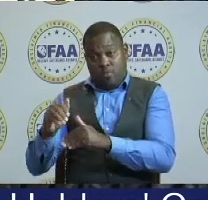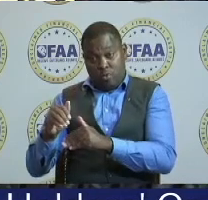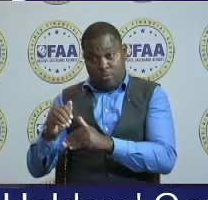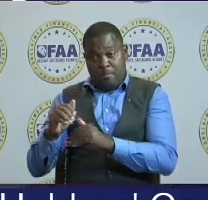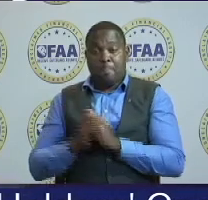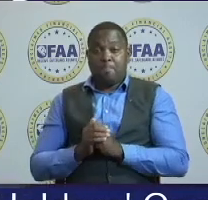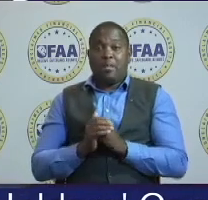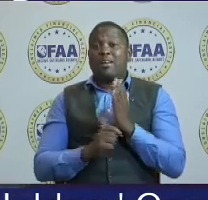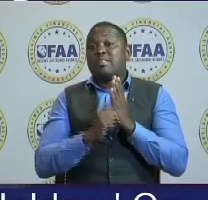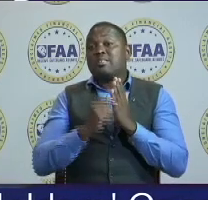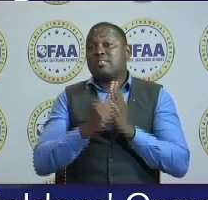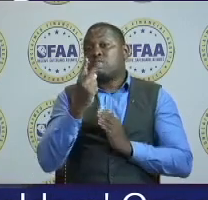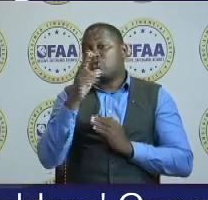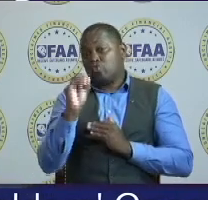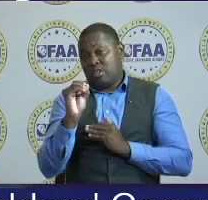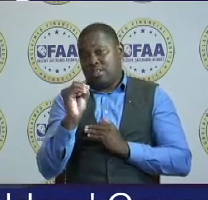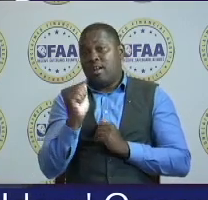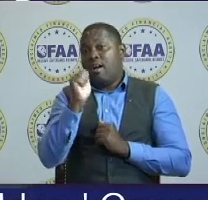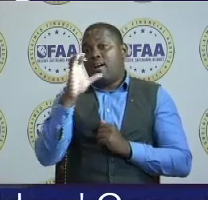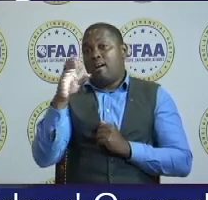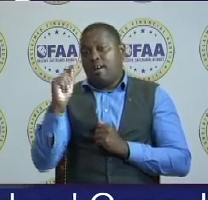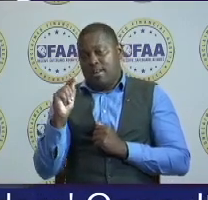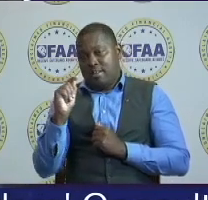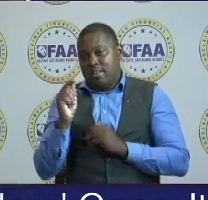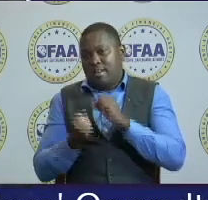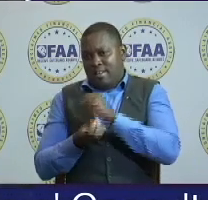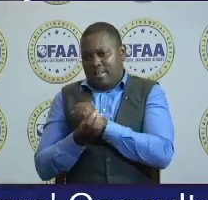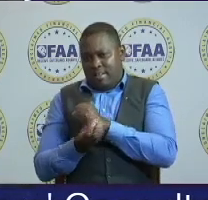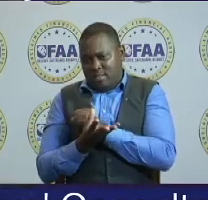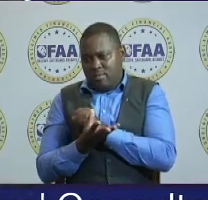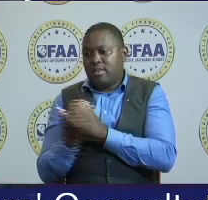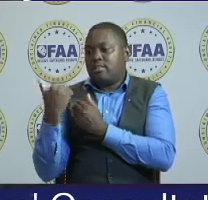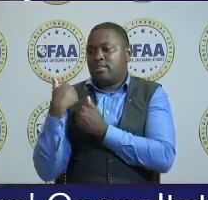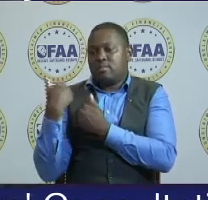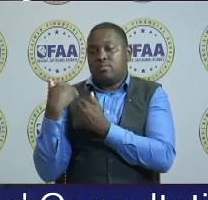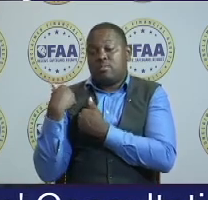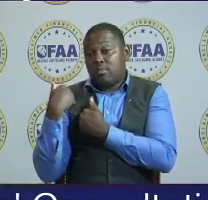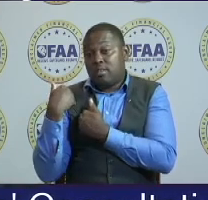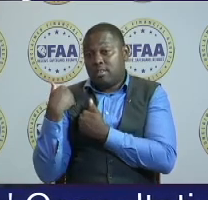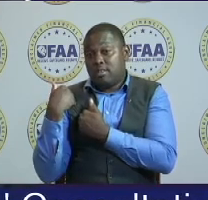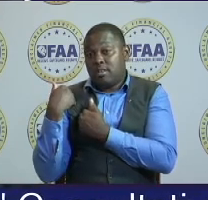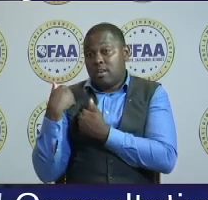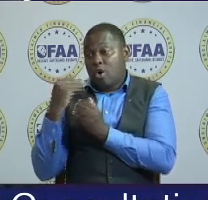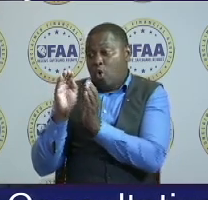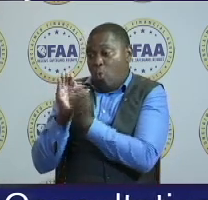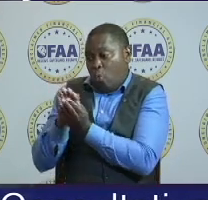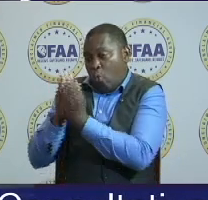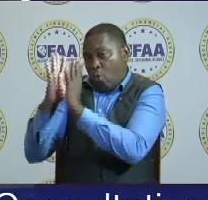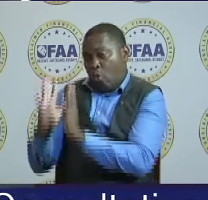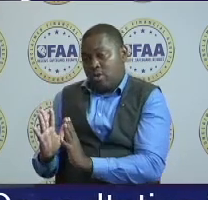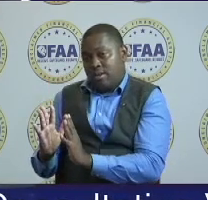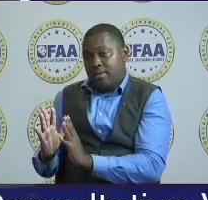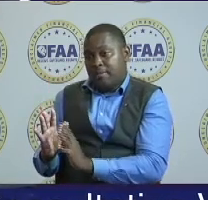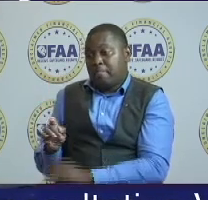20 of the act defines the roles and responsibility of the holder. It's